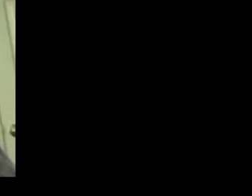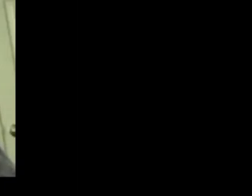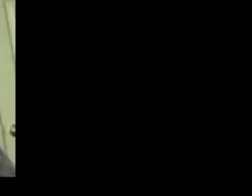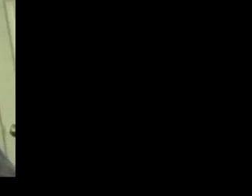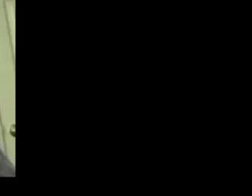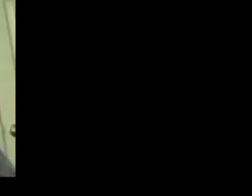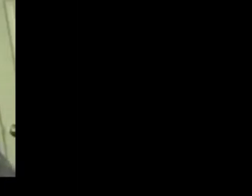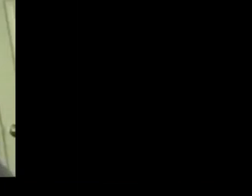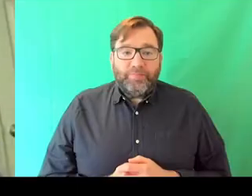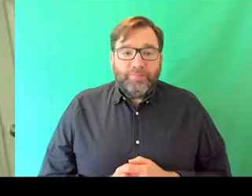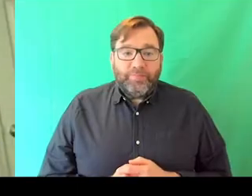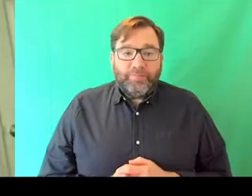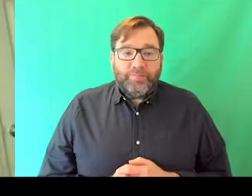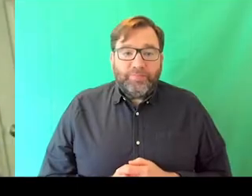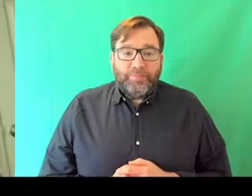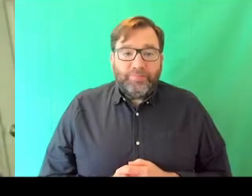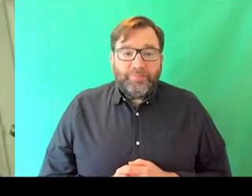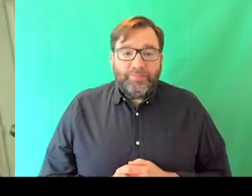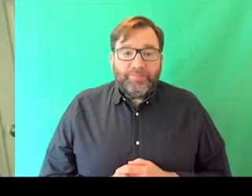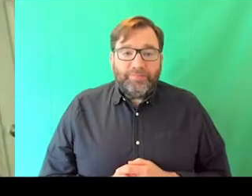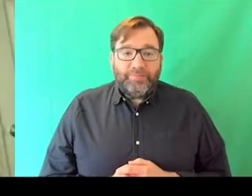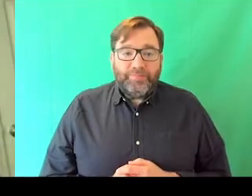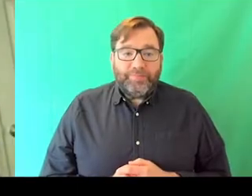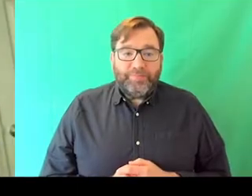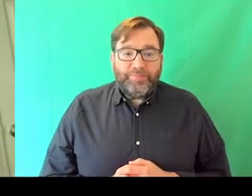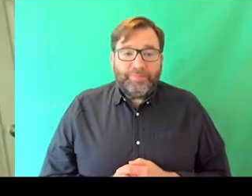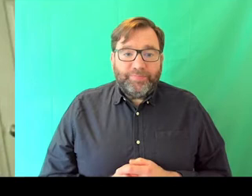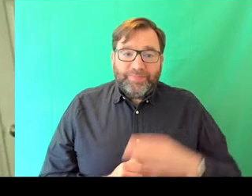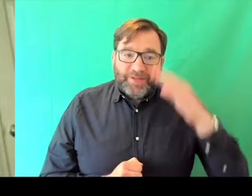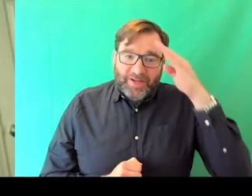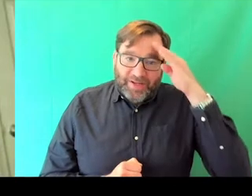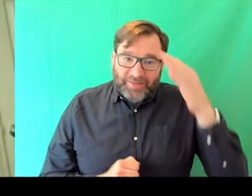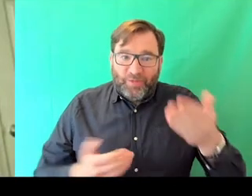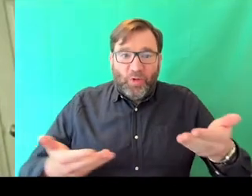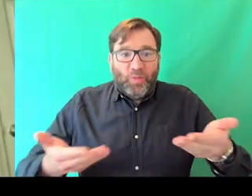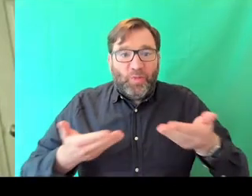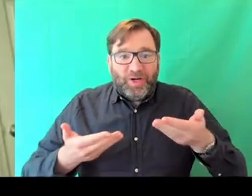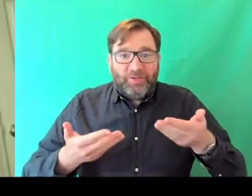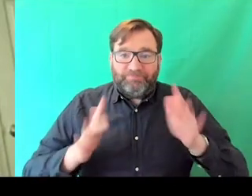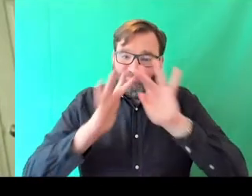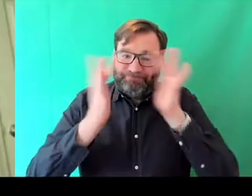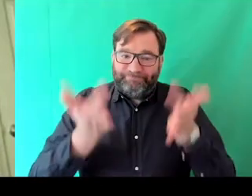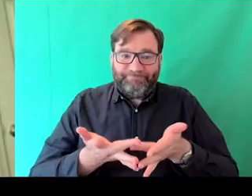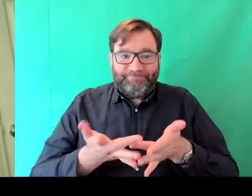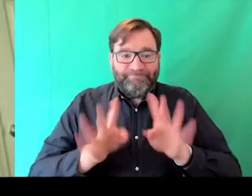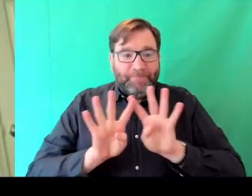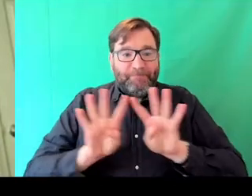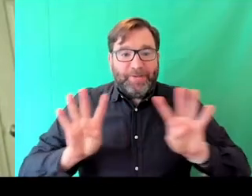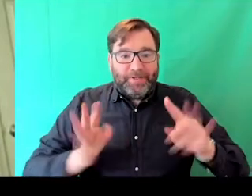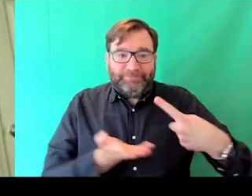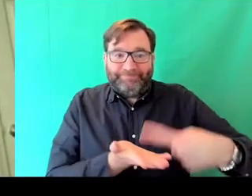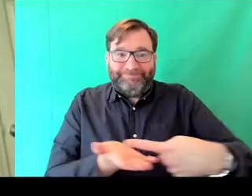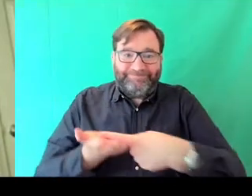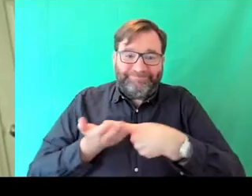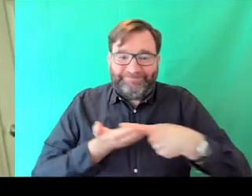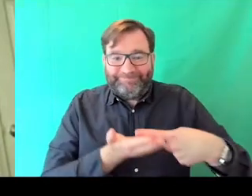Hello, and welcome to our virtual panel session called The Competitive Advantage, Paralympians in Business. This is a conversation in